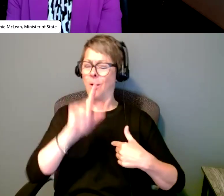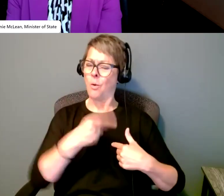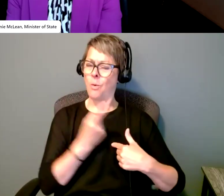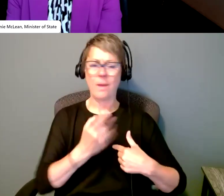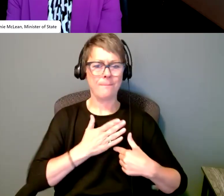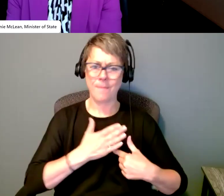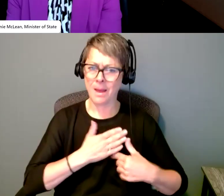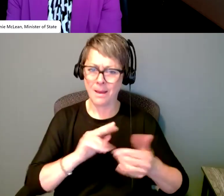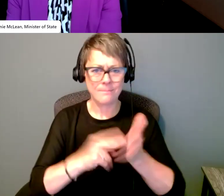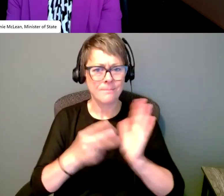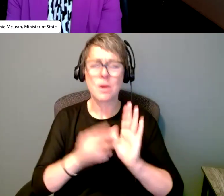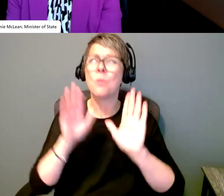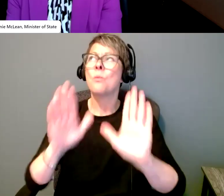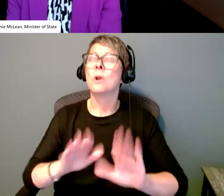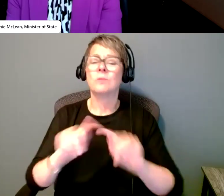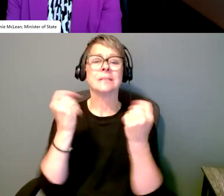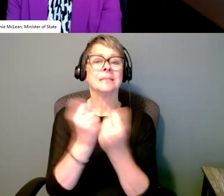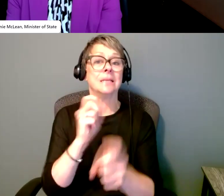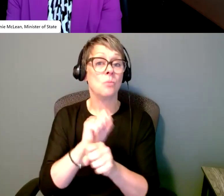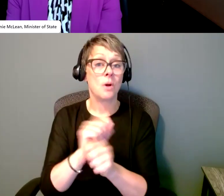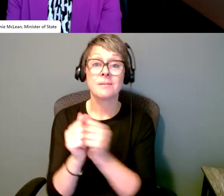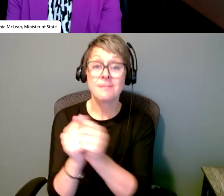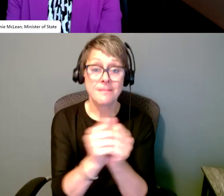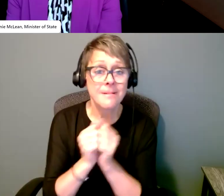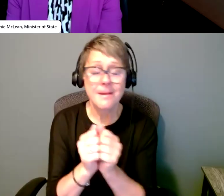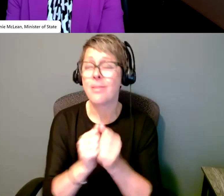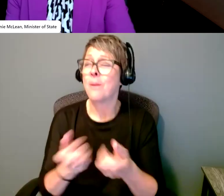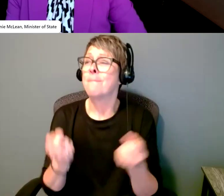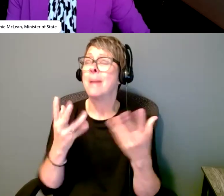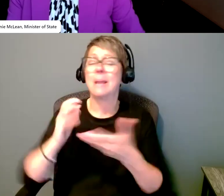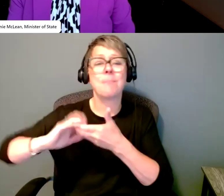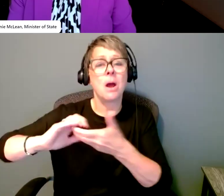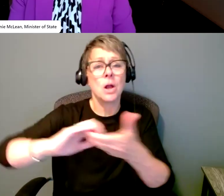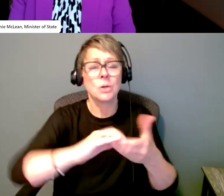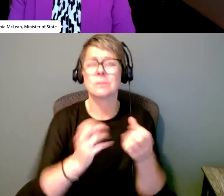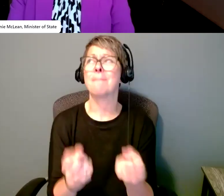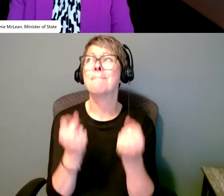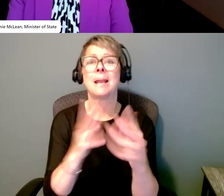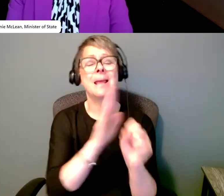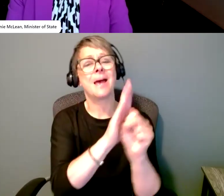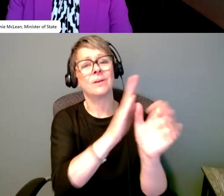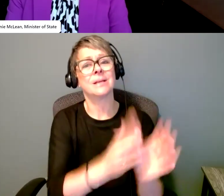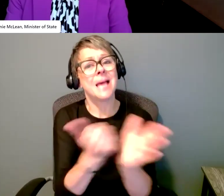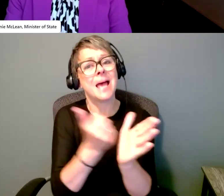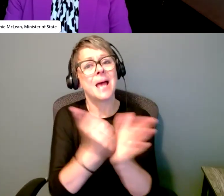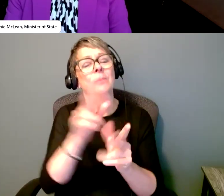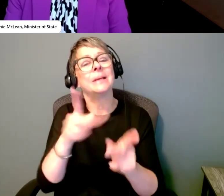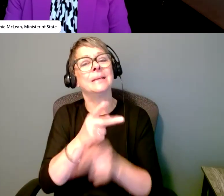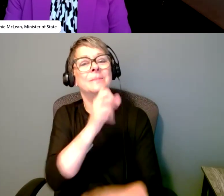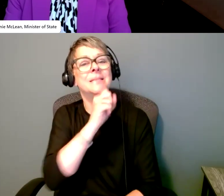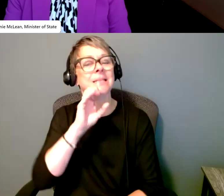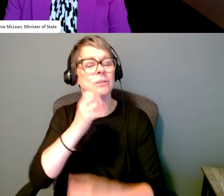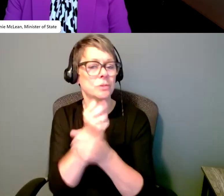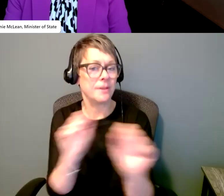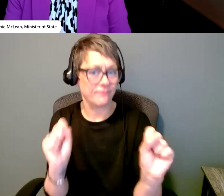an extraordinary team and countless partners and advocates keeping seniors safe from harm. Together,